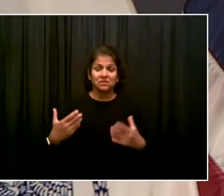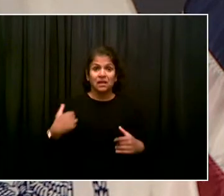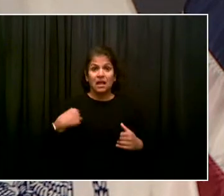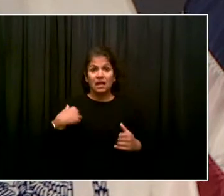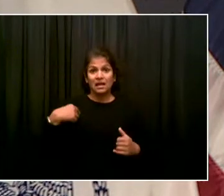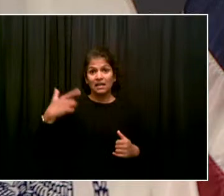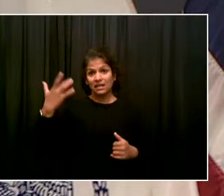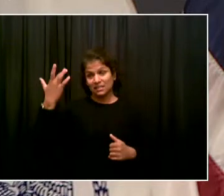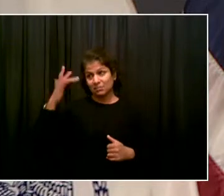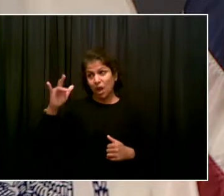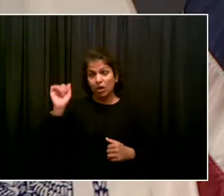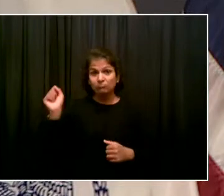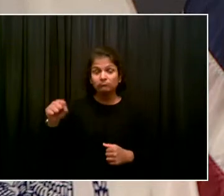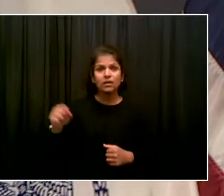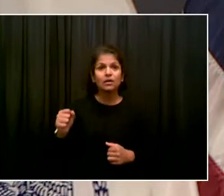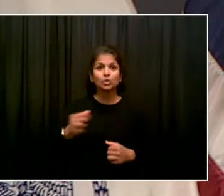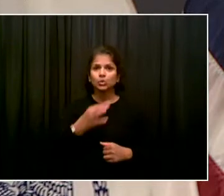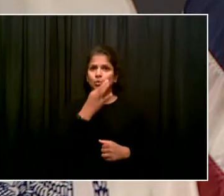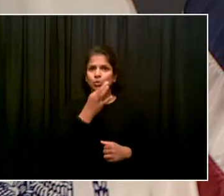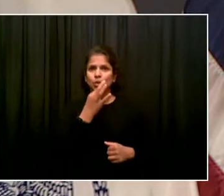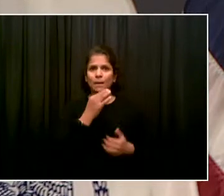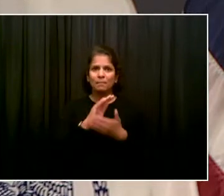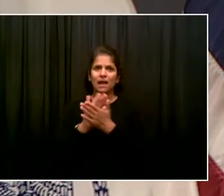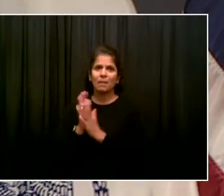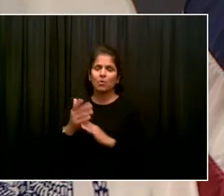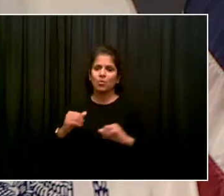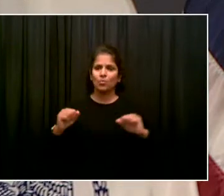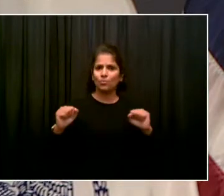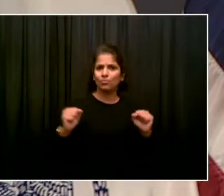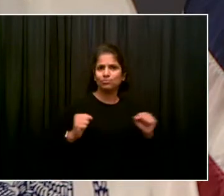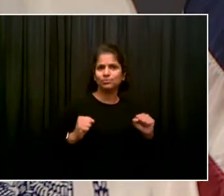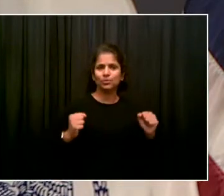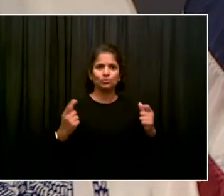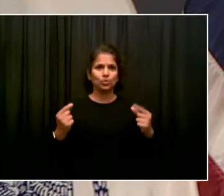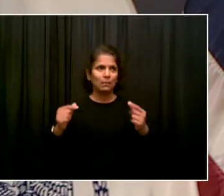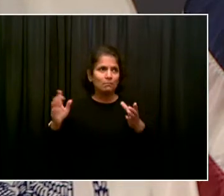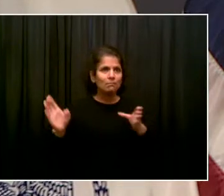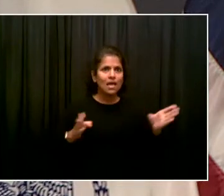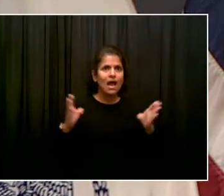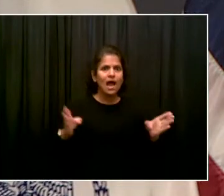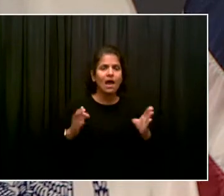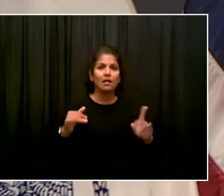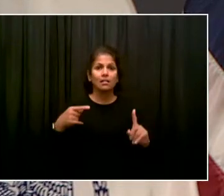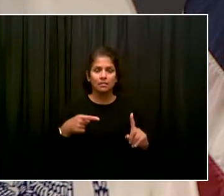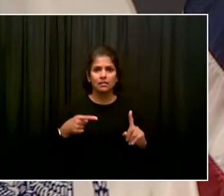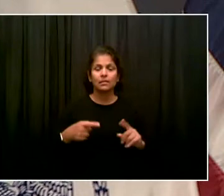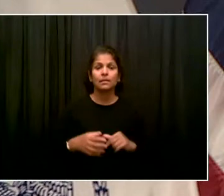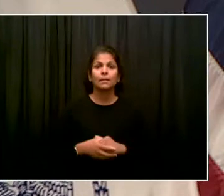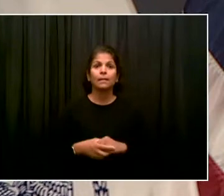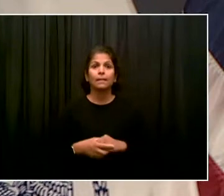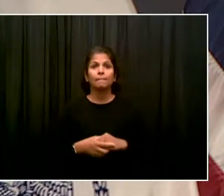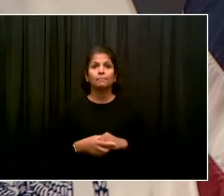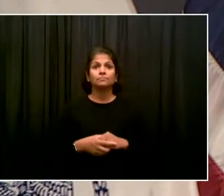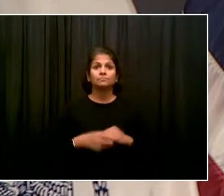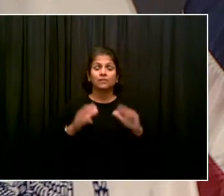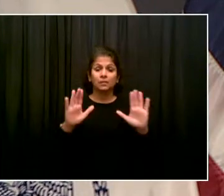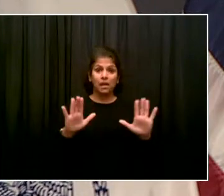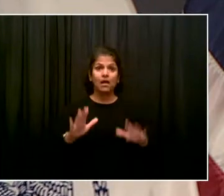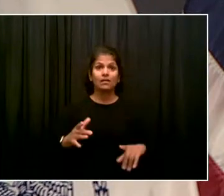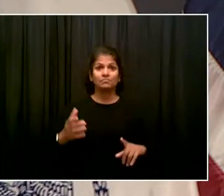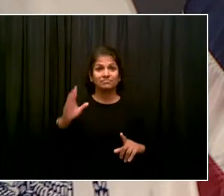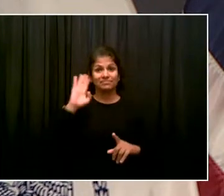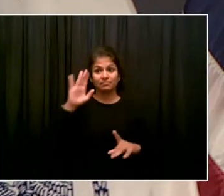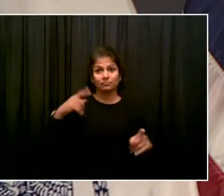I think the good news compared to anything else we've dealt with COVID is the very, very high levels of vaccination in the city right